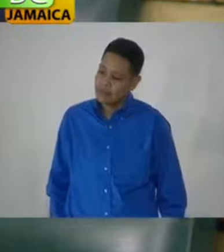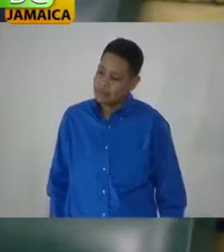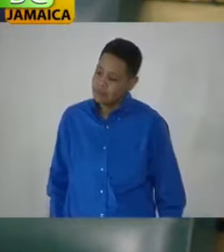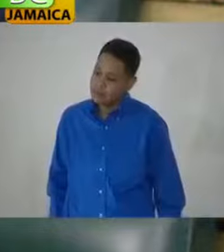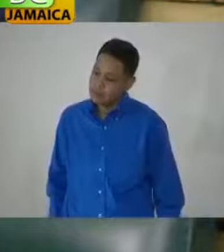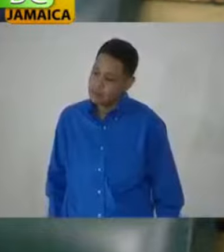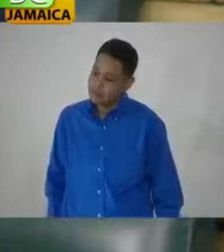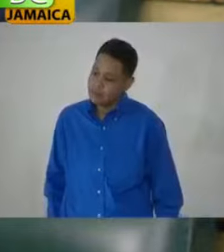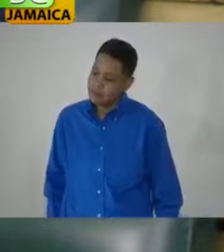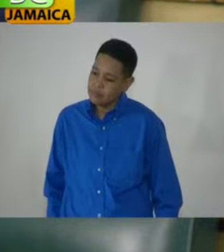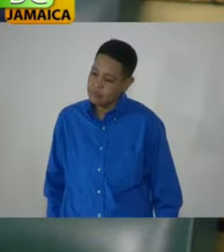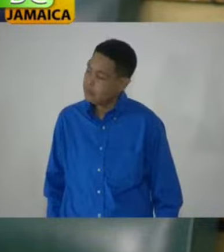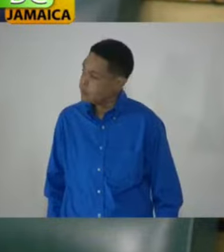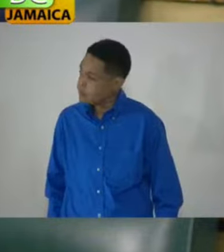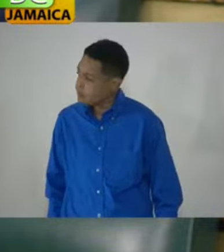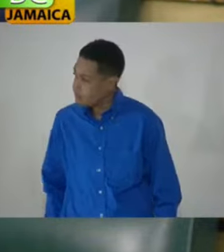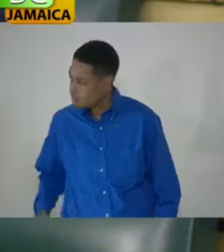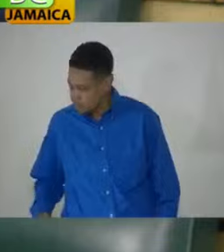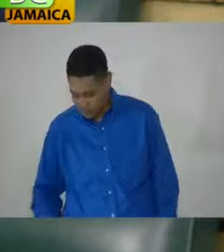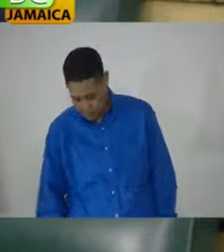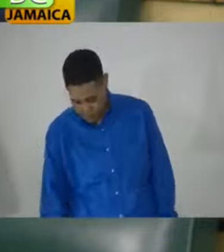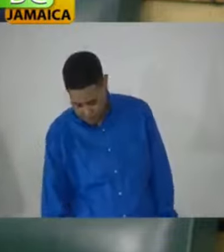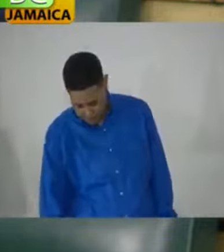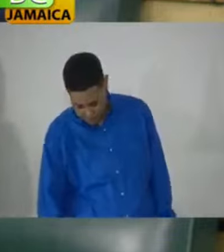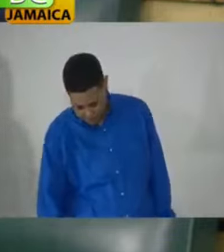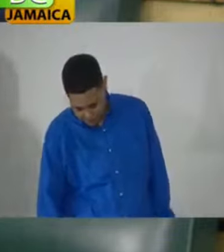Madam Speaker,